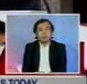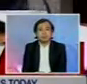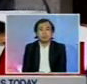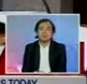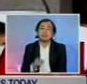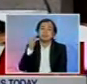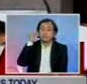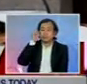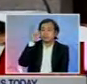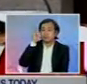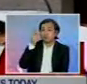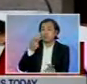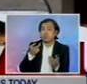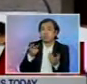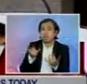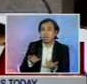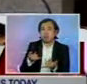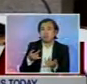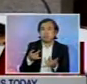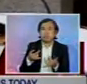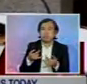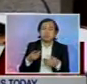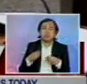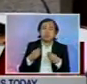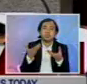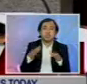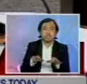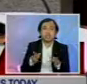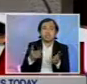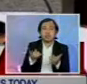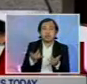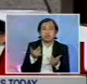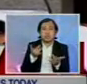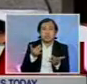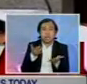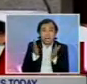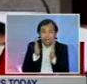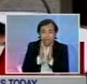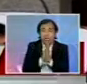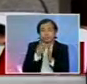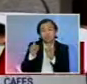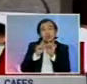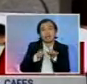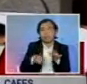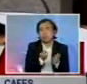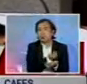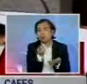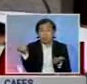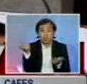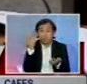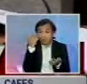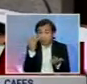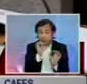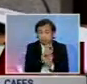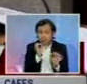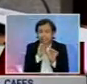witness, Your Honor, and the privilege granted us by this honorable court, we are moving to strike out the answer of the witness. There is no mentioned